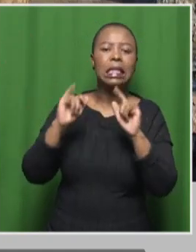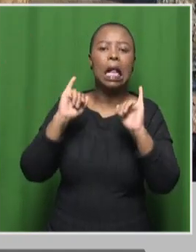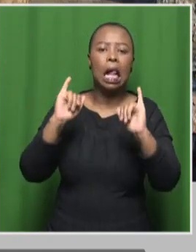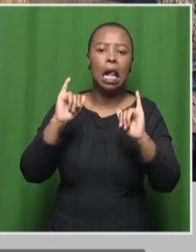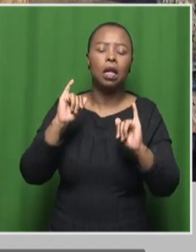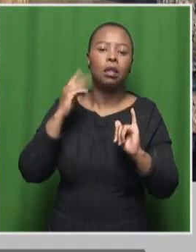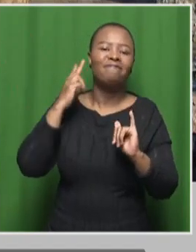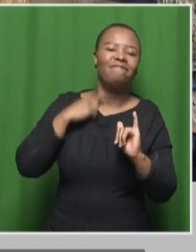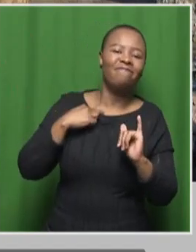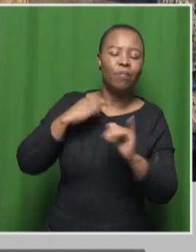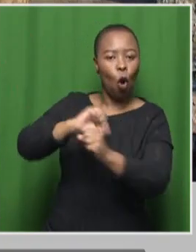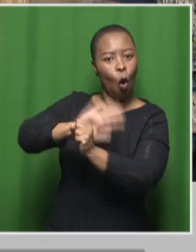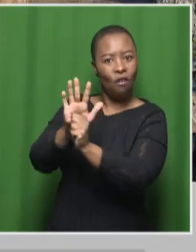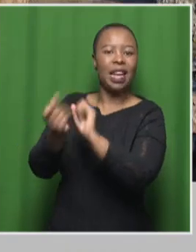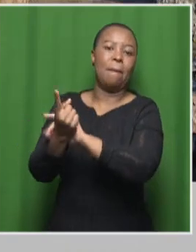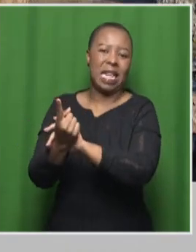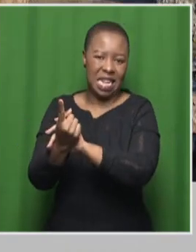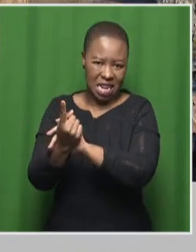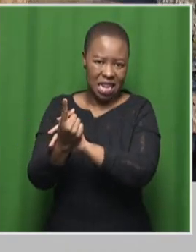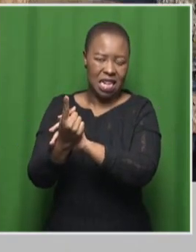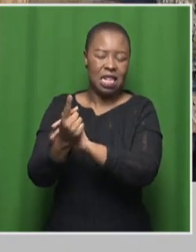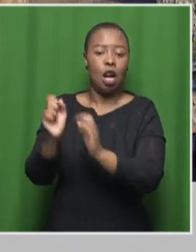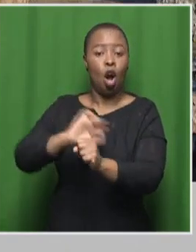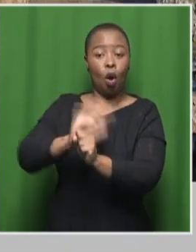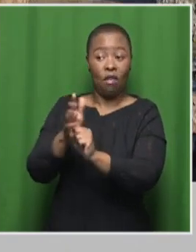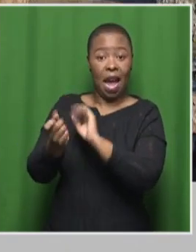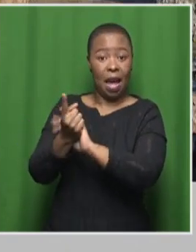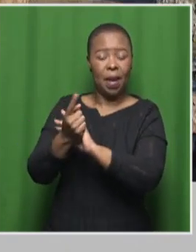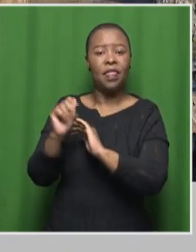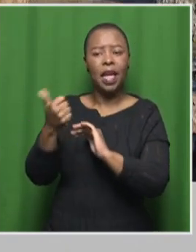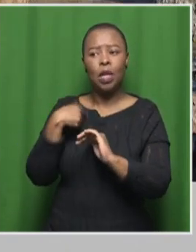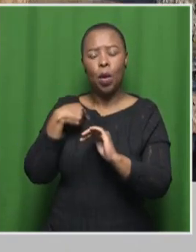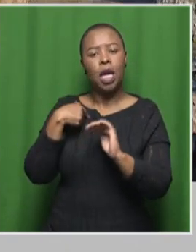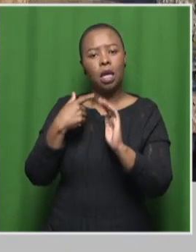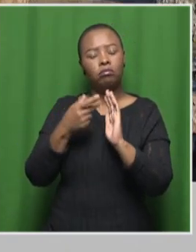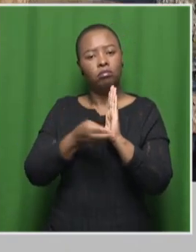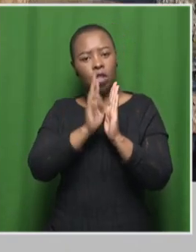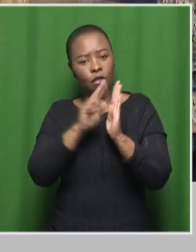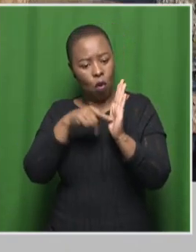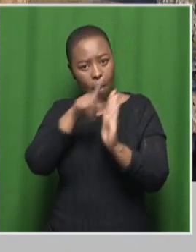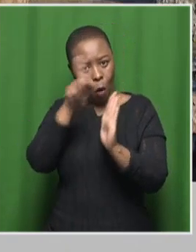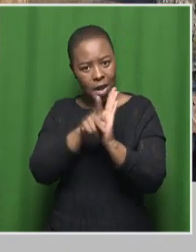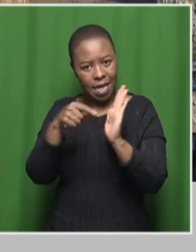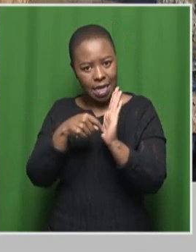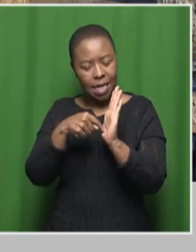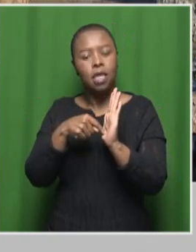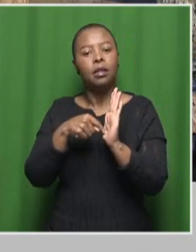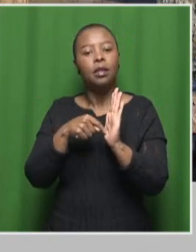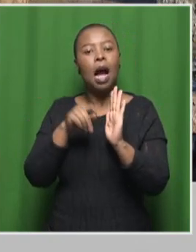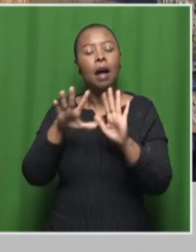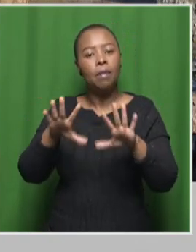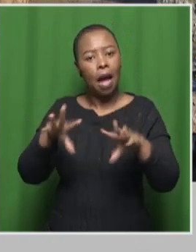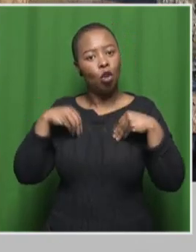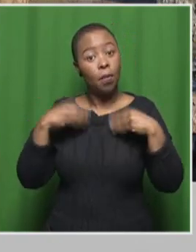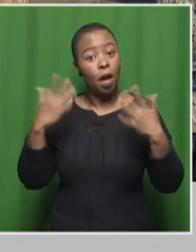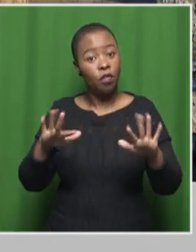disrupted. And as it got disrupted, we then started looking at the policy. Policy was adopted in 21,